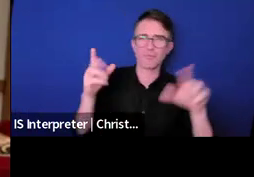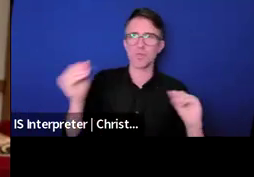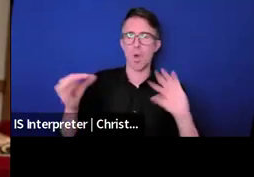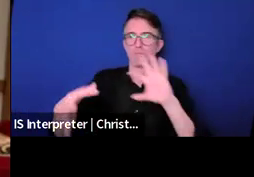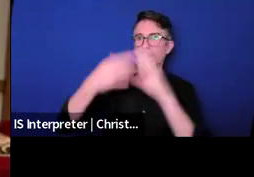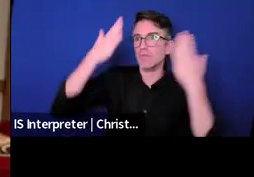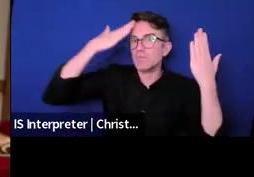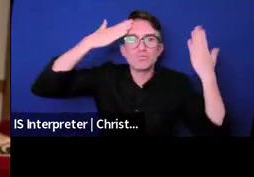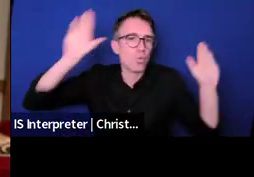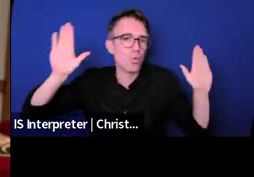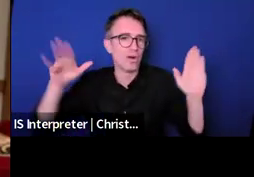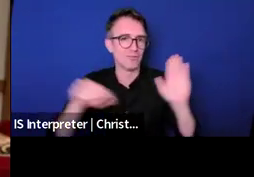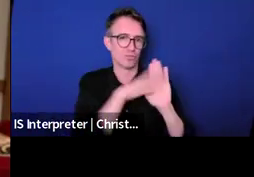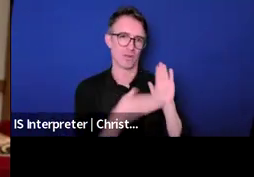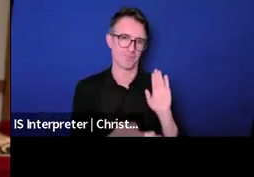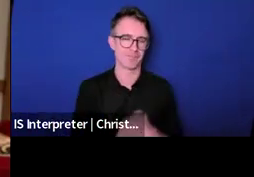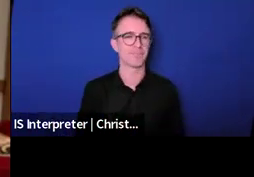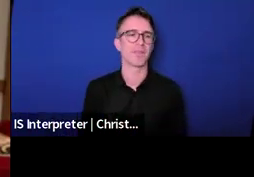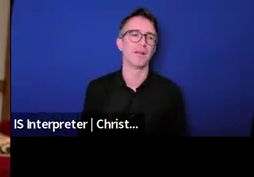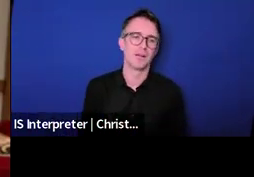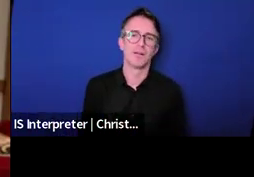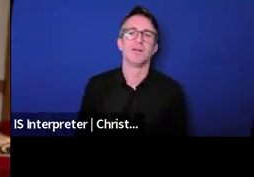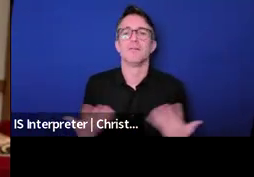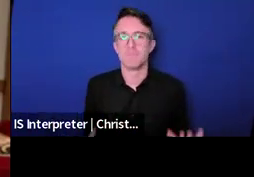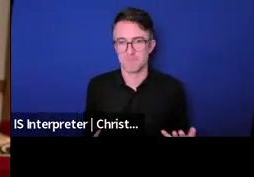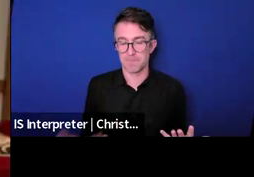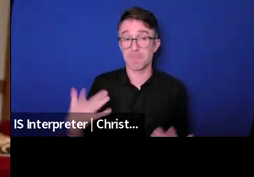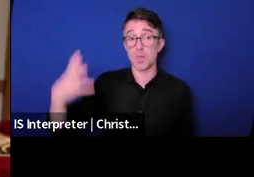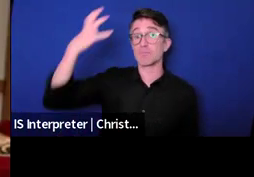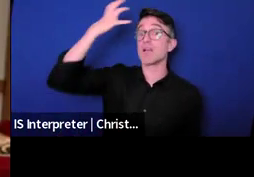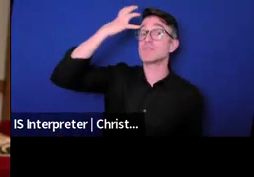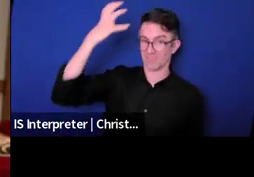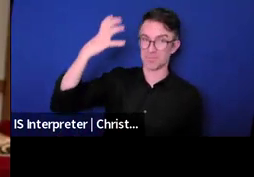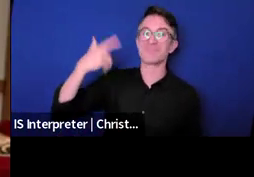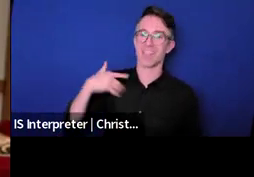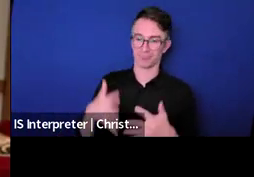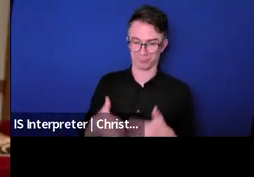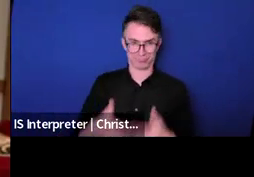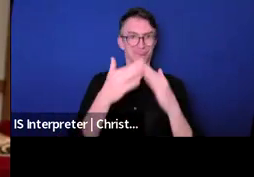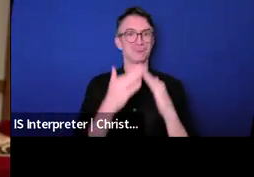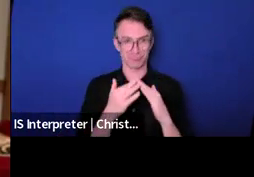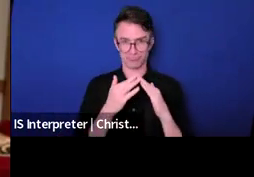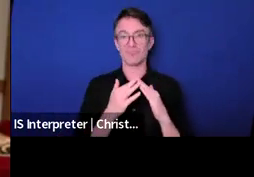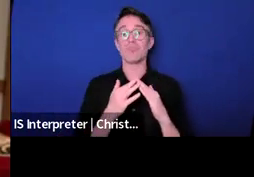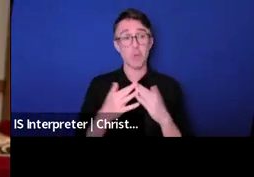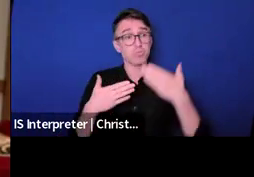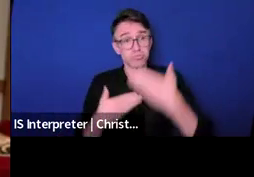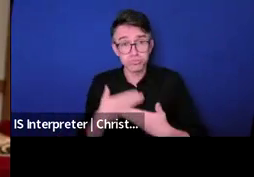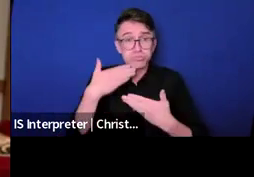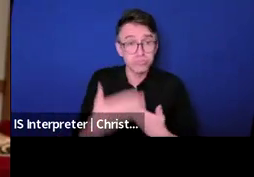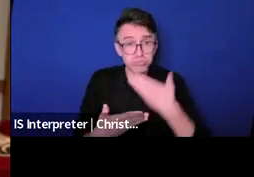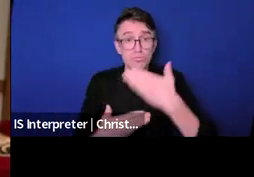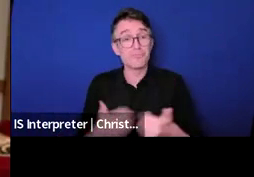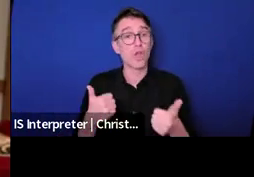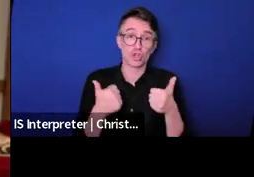benefits. So the government of Armenia has put in place a very ambitious agenda with multiple reforms in different areas,